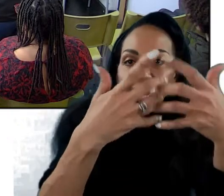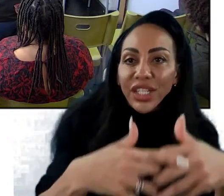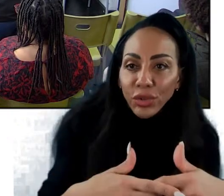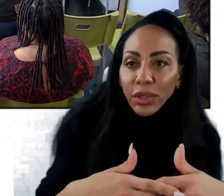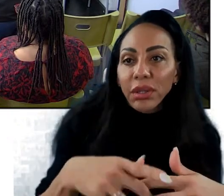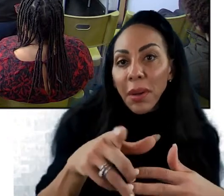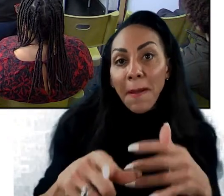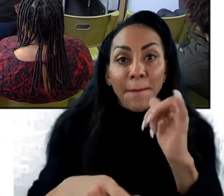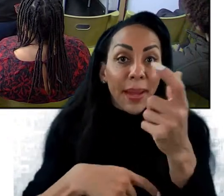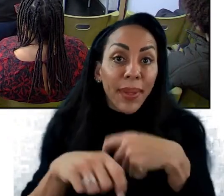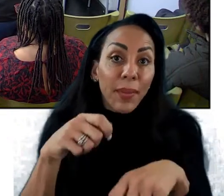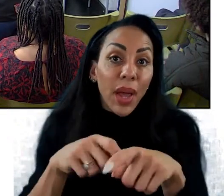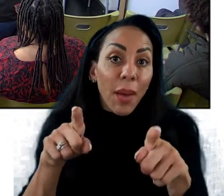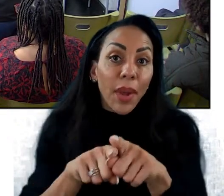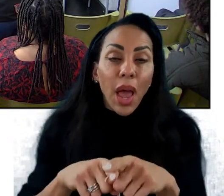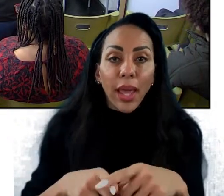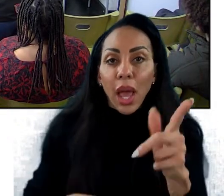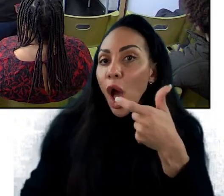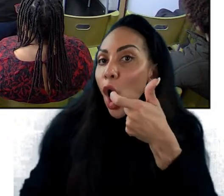gateway.